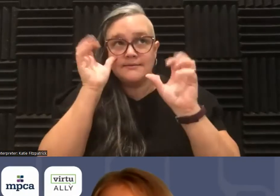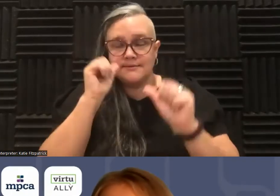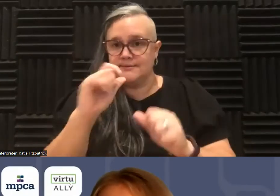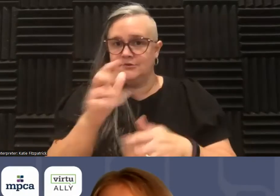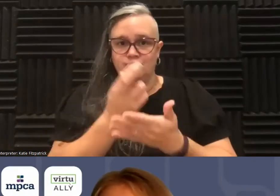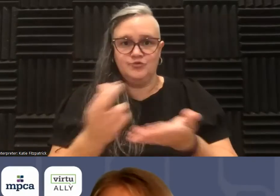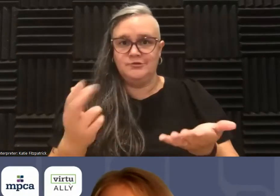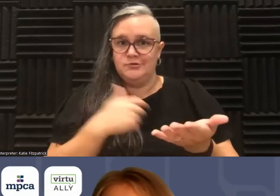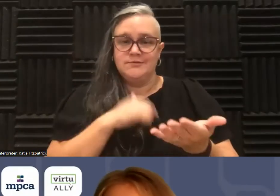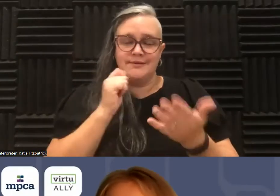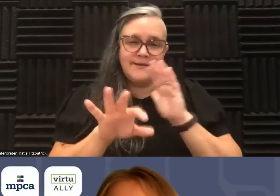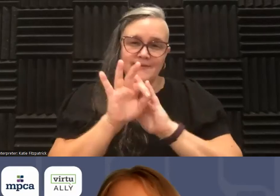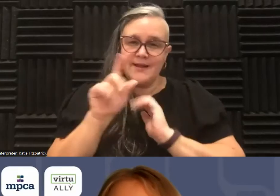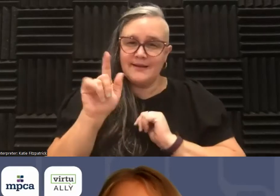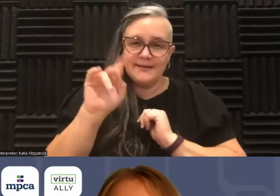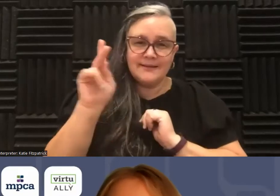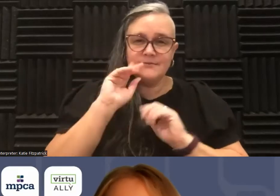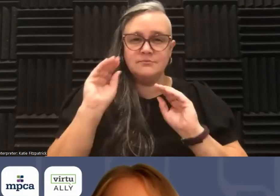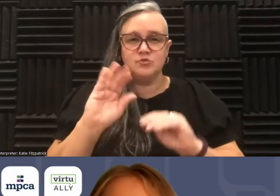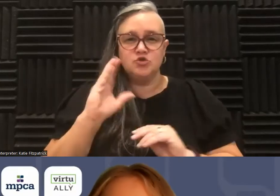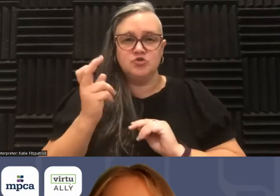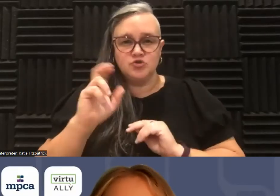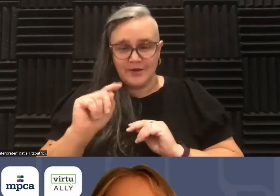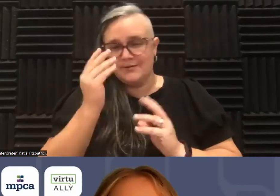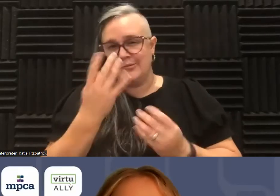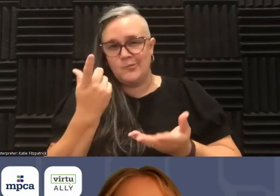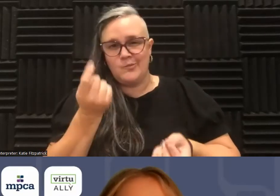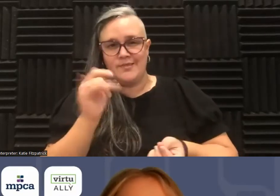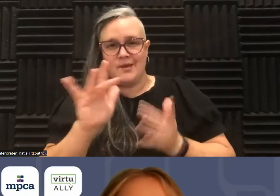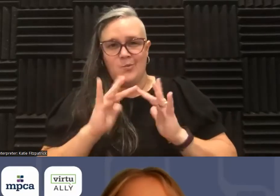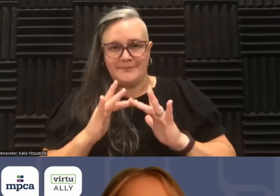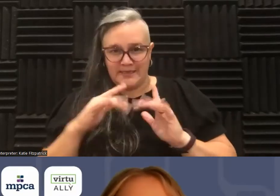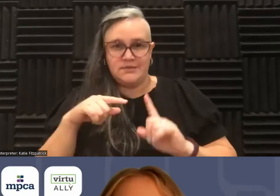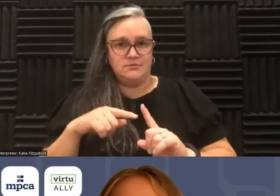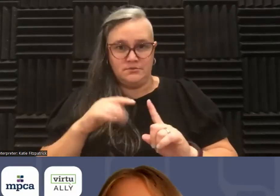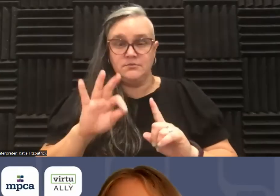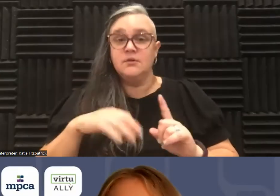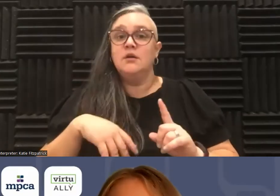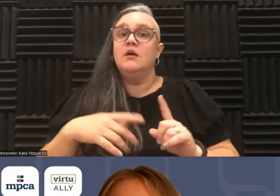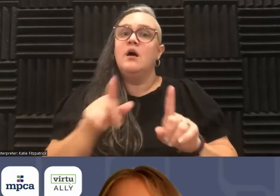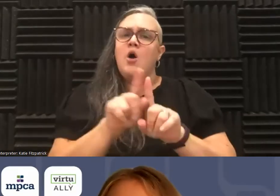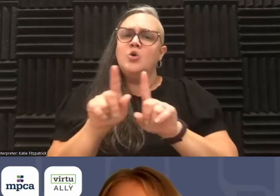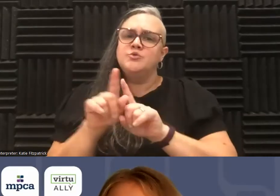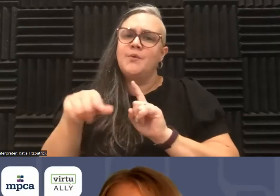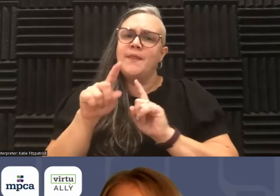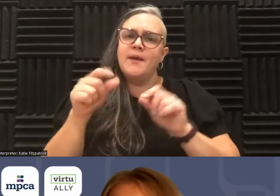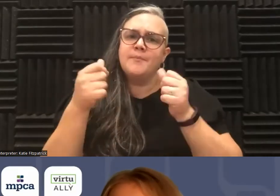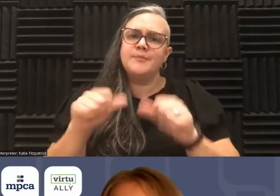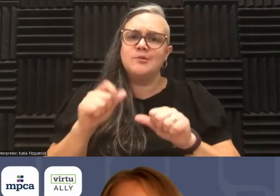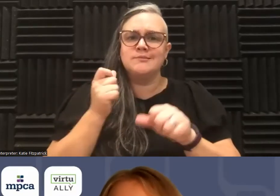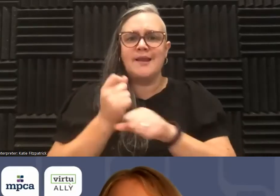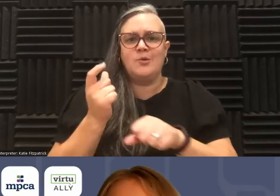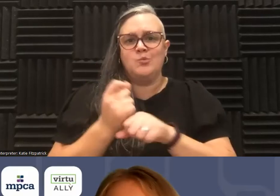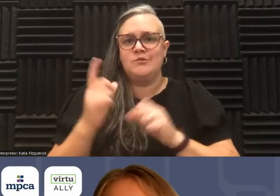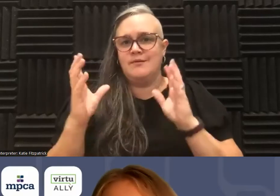link to that and put that into the chat and let you know what that website is. They also host annual